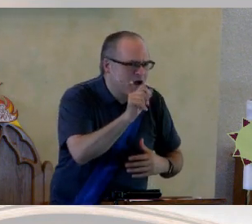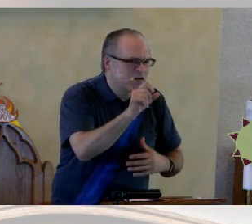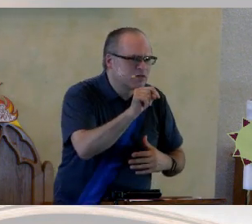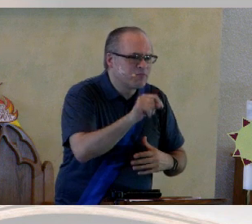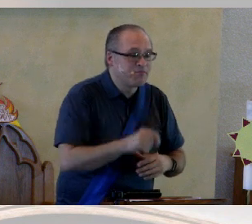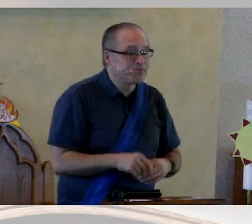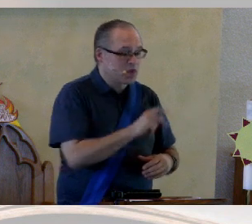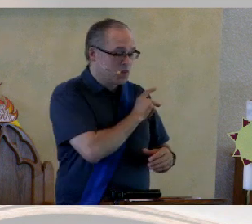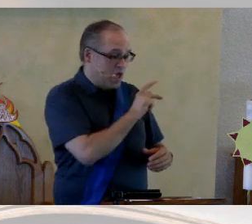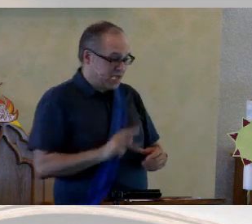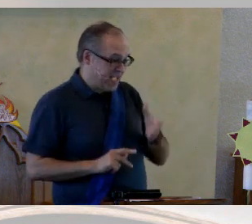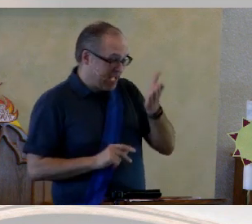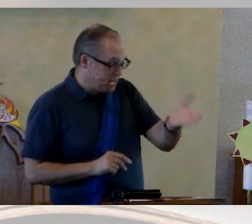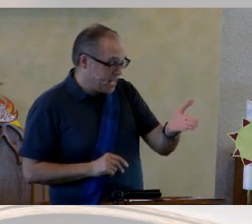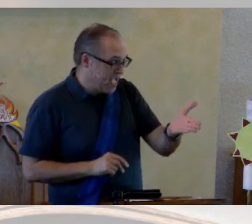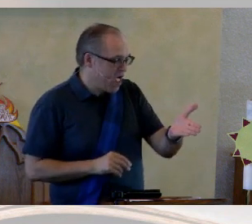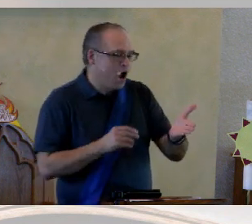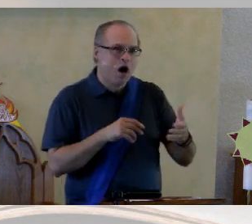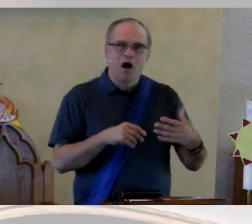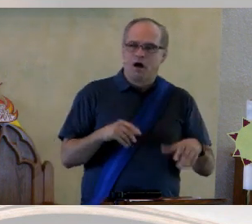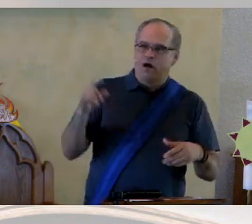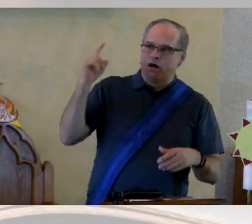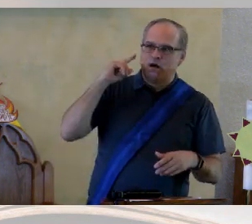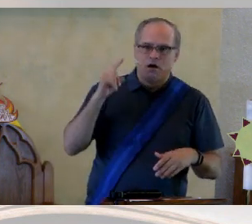Nineveh, he rose from his throne,